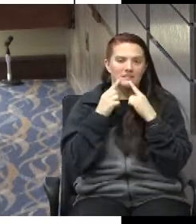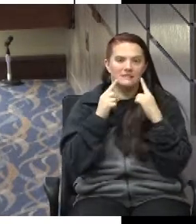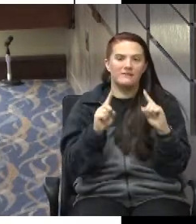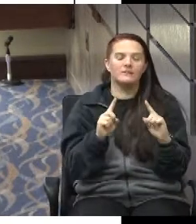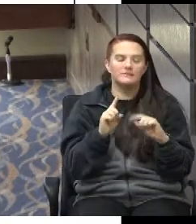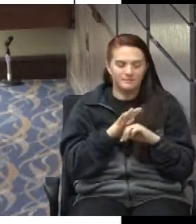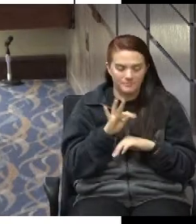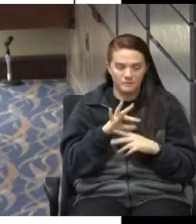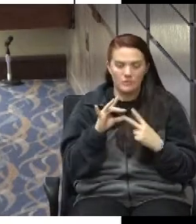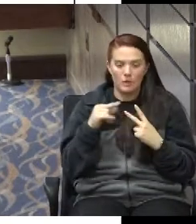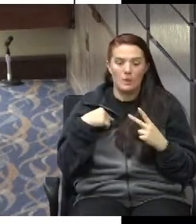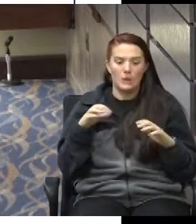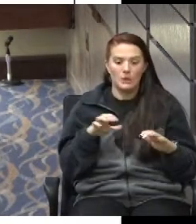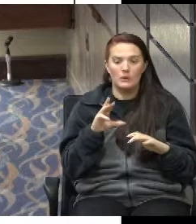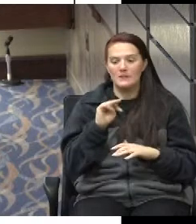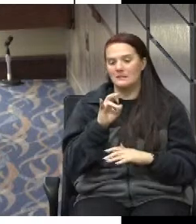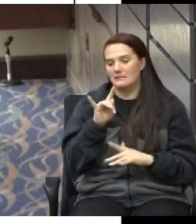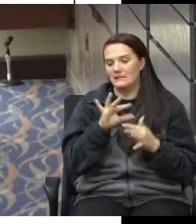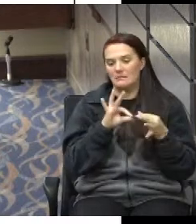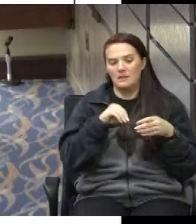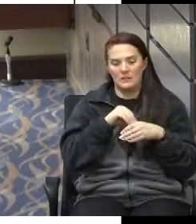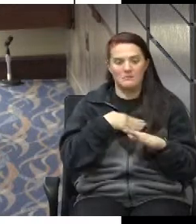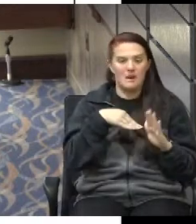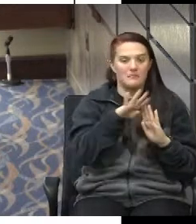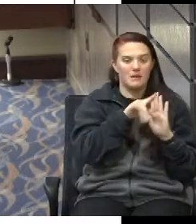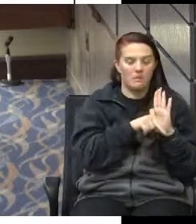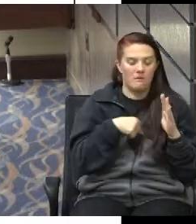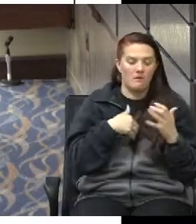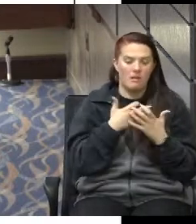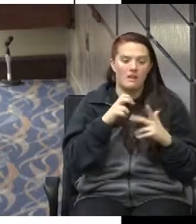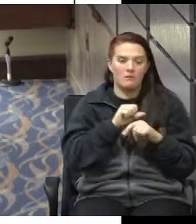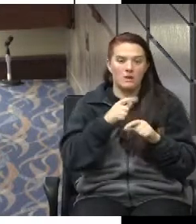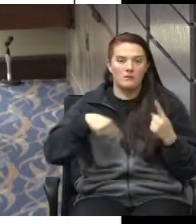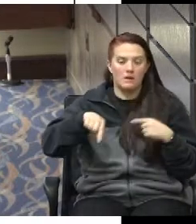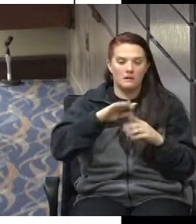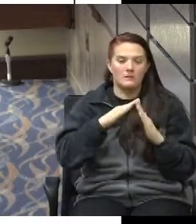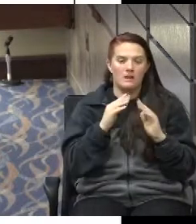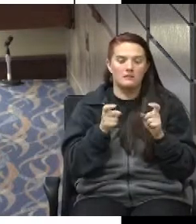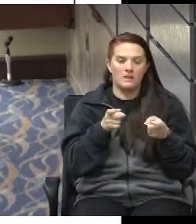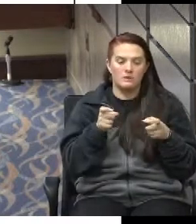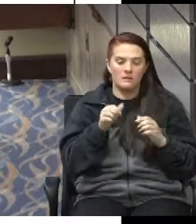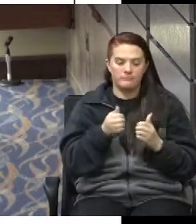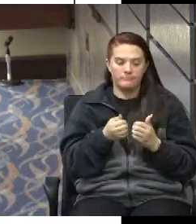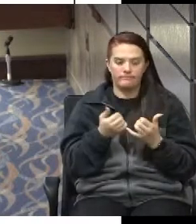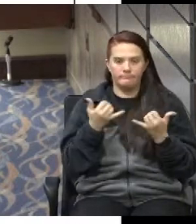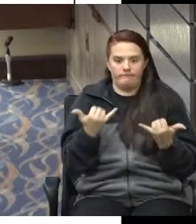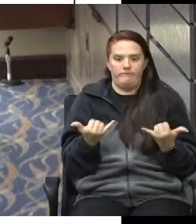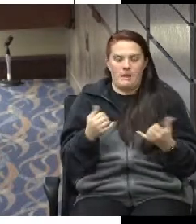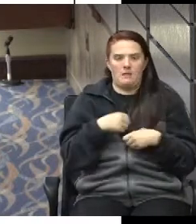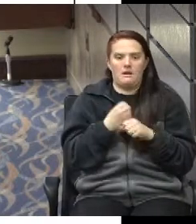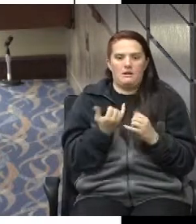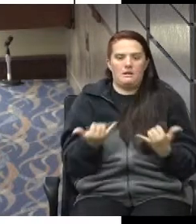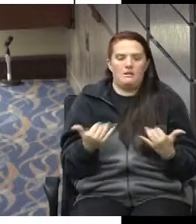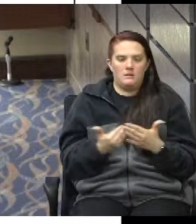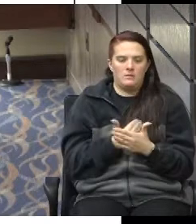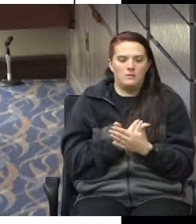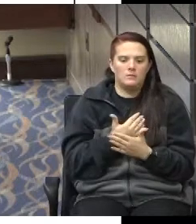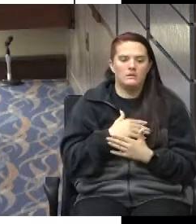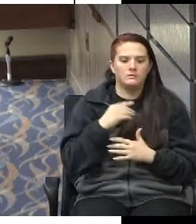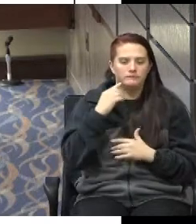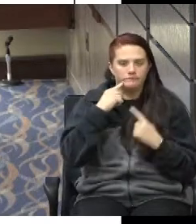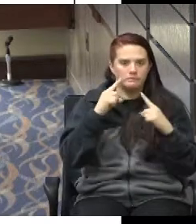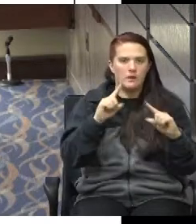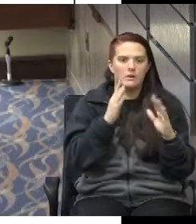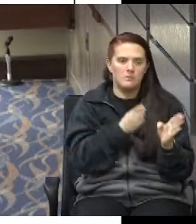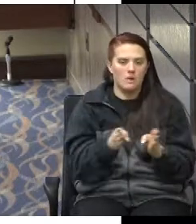choice. We do, as Missy mentioned in the bio, we do a lot of work around talent management, modernizing those practices and policies, including succession planning. We